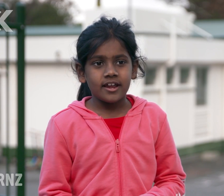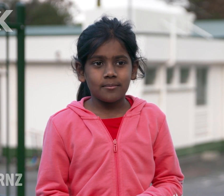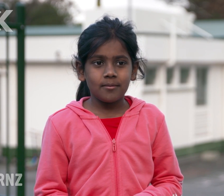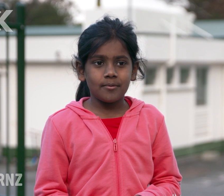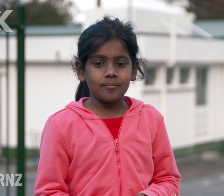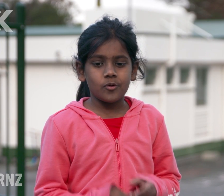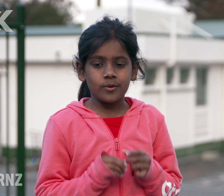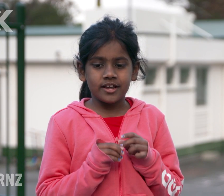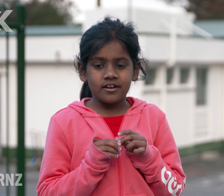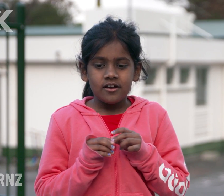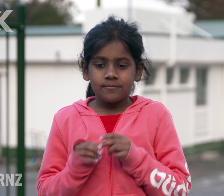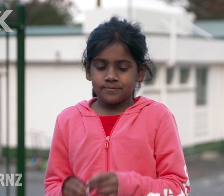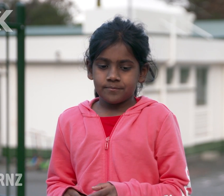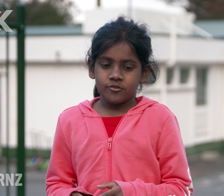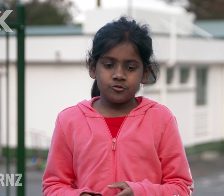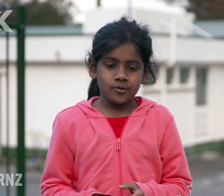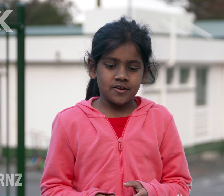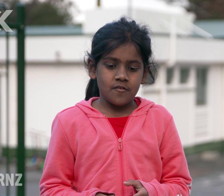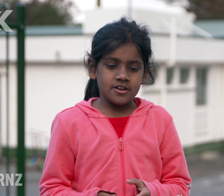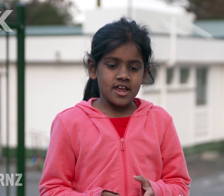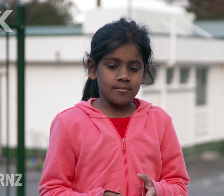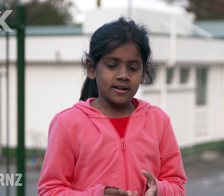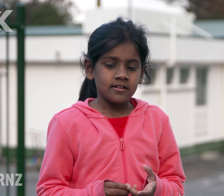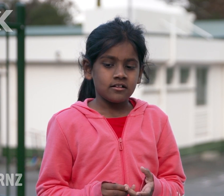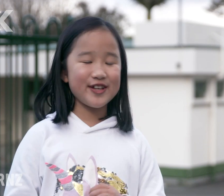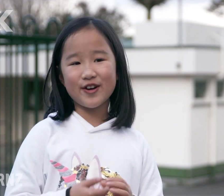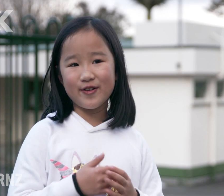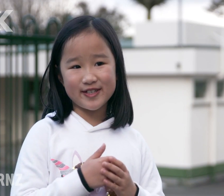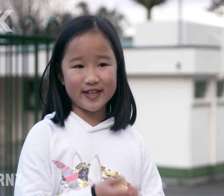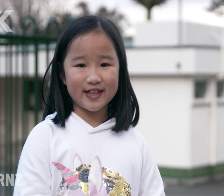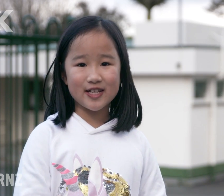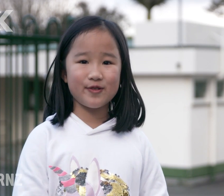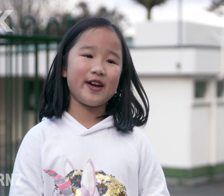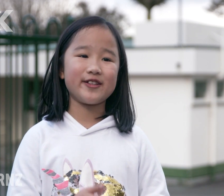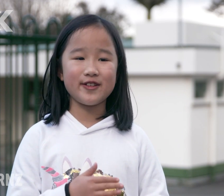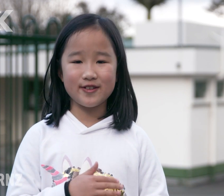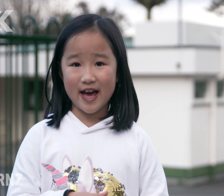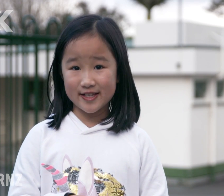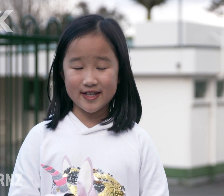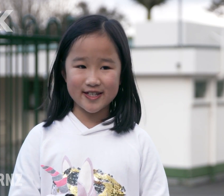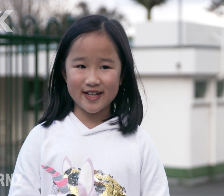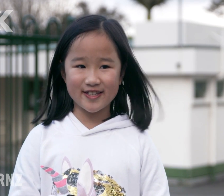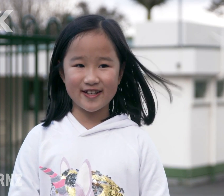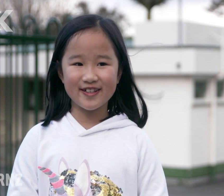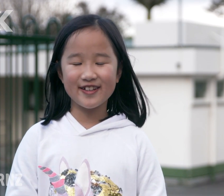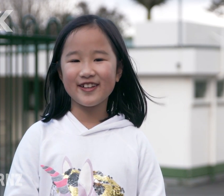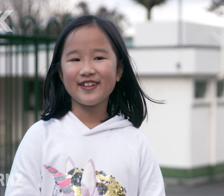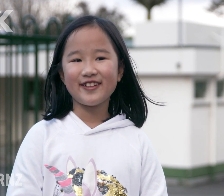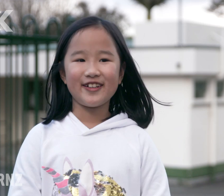own table, but we can move to a different table. When you go inside a classroom, you have to use hand